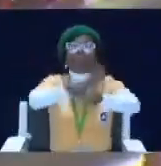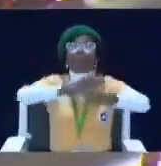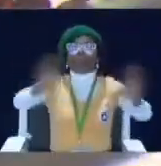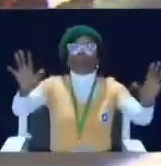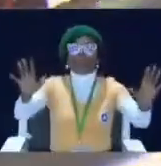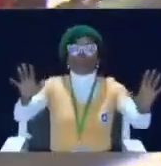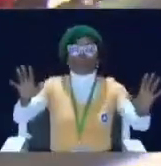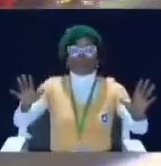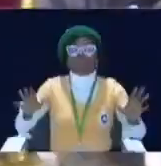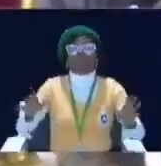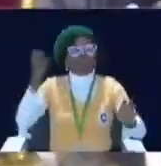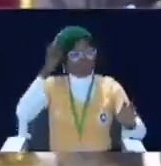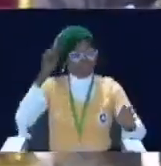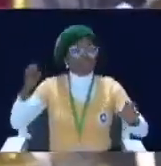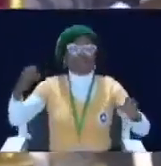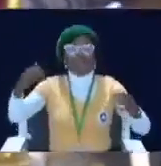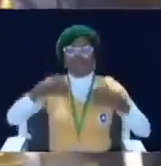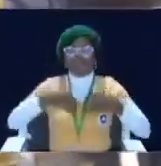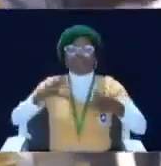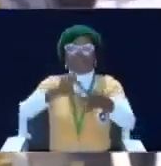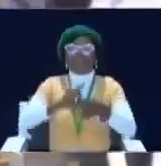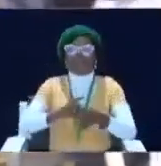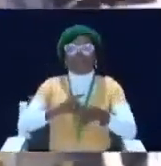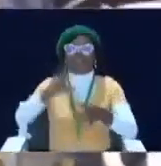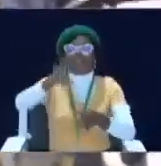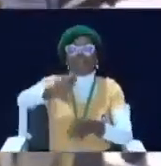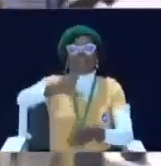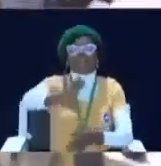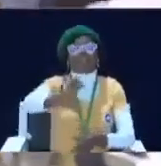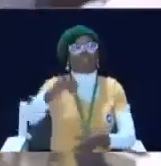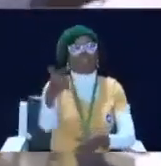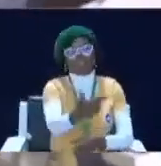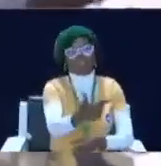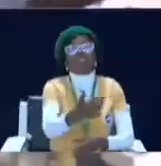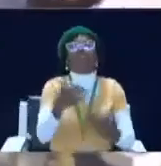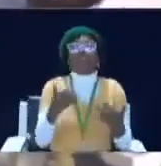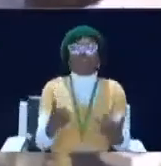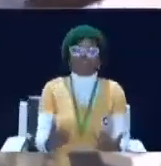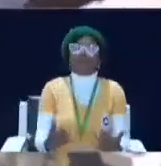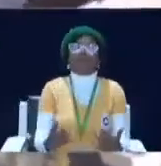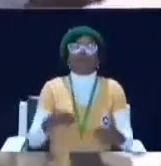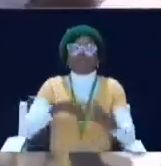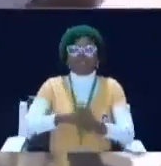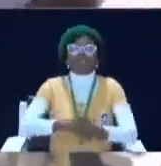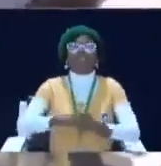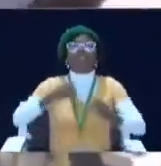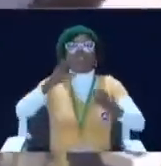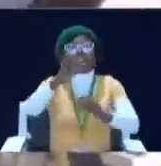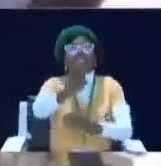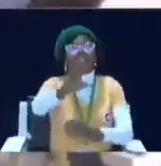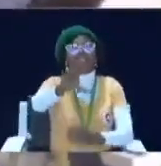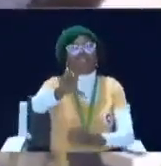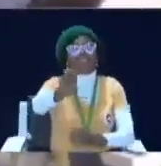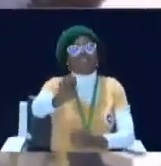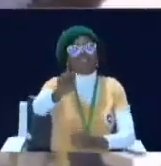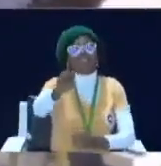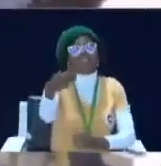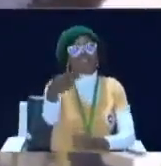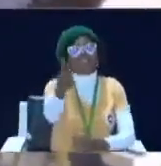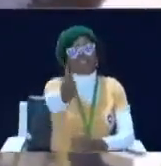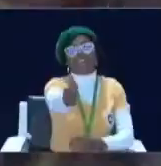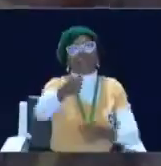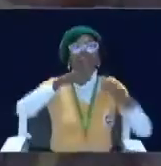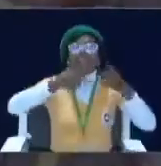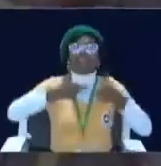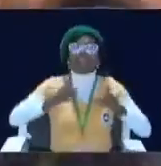has joined the Redeemed Christian Church of God at Ishona in Elisha. Let somebody shout